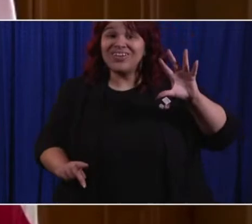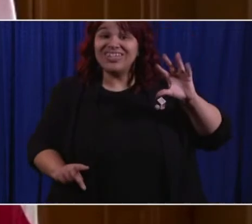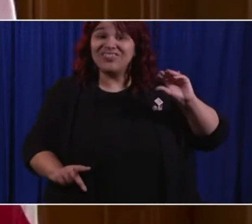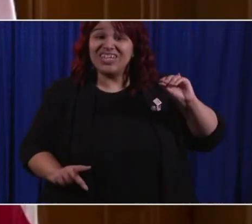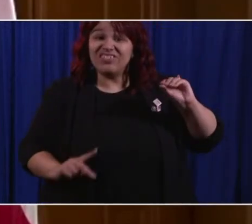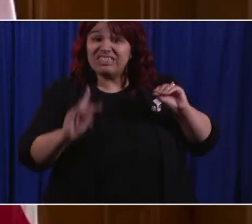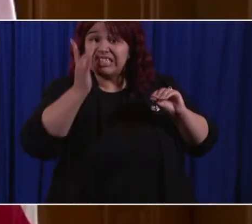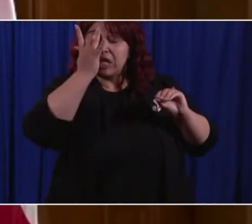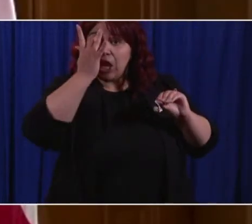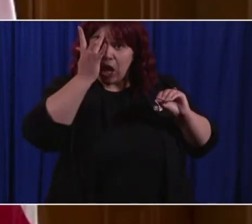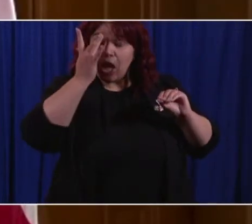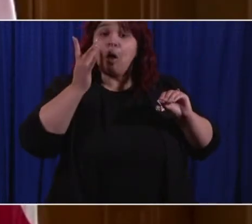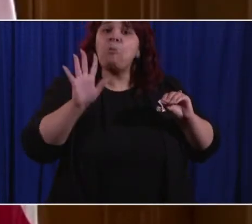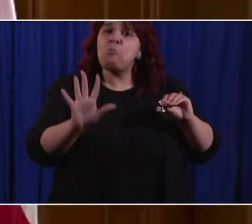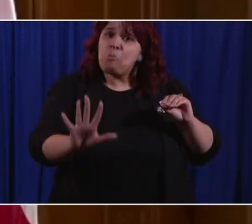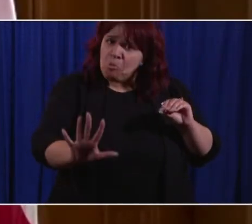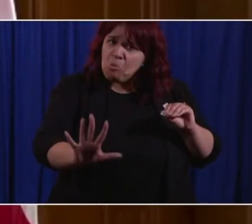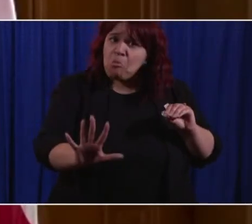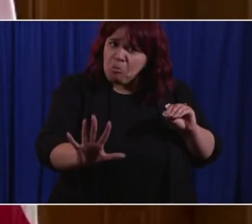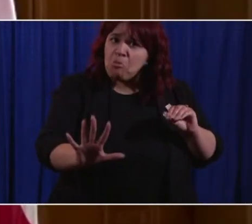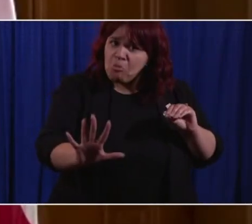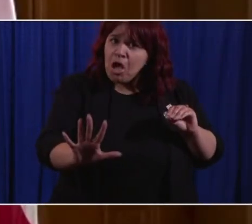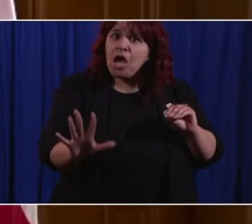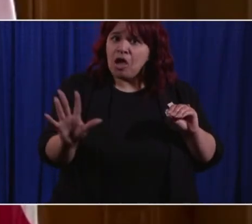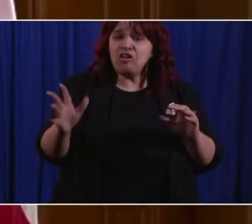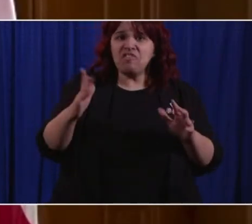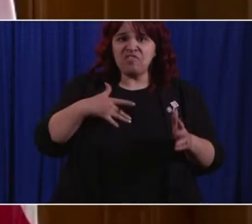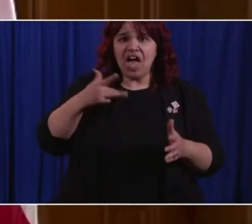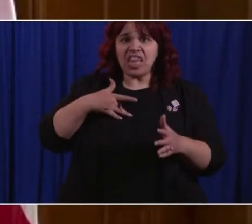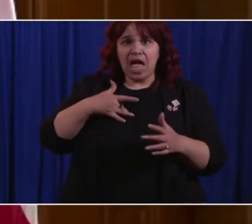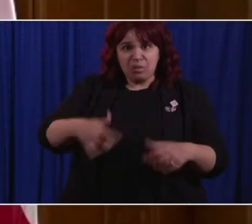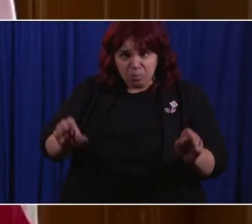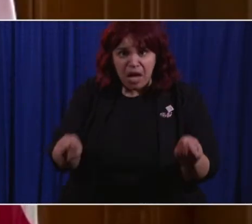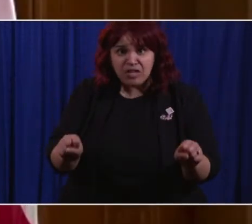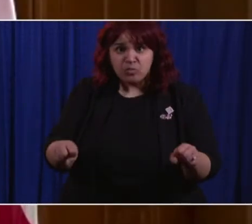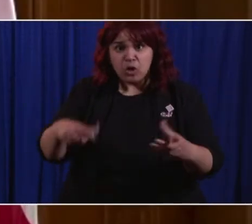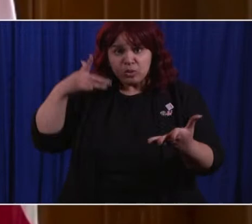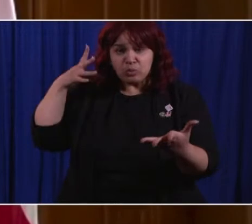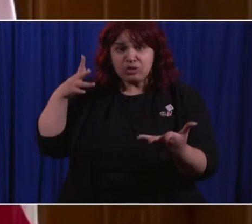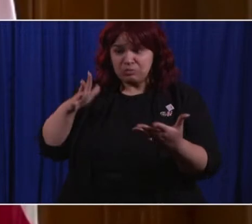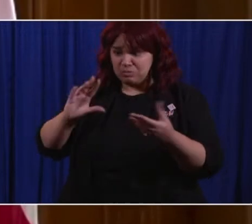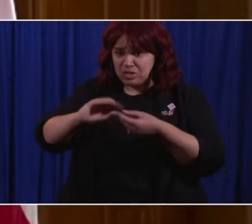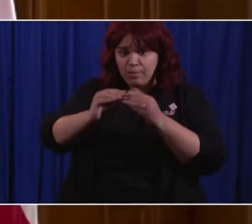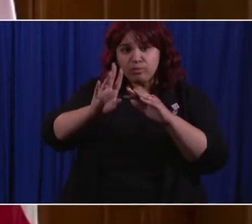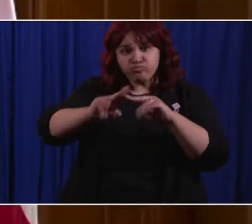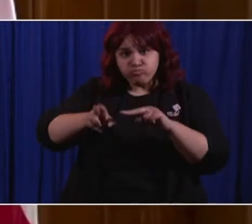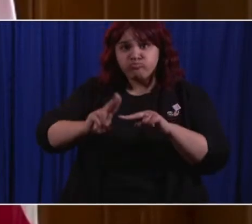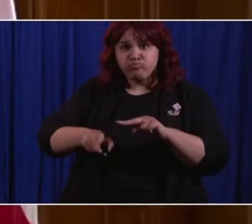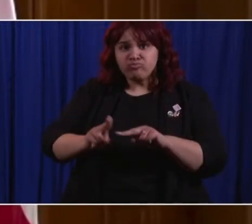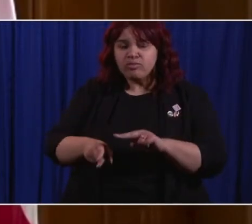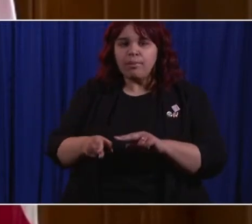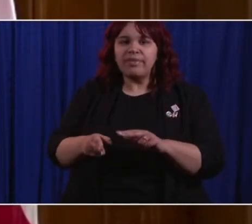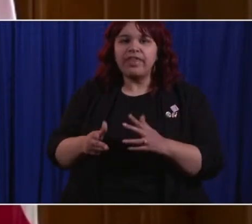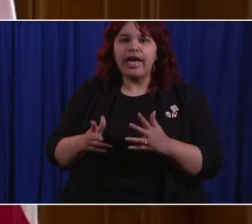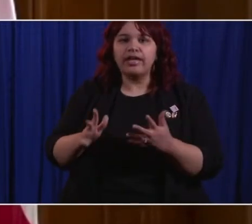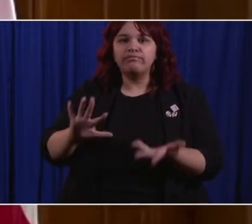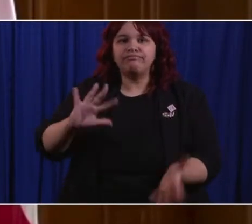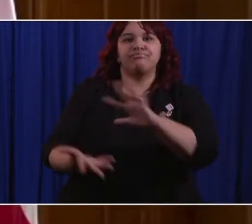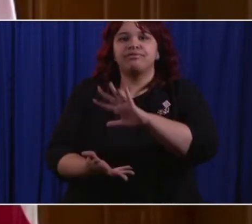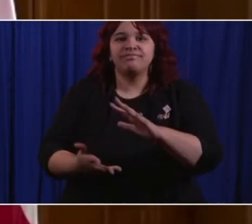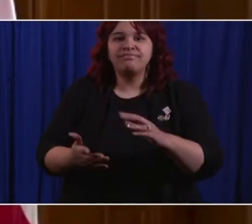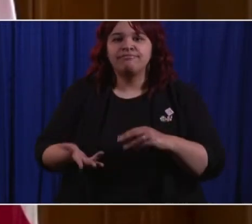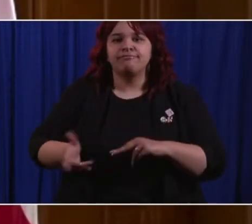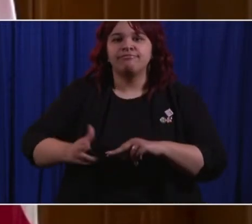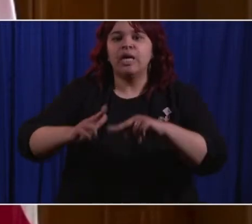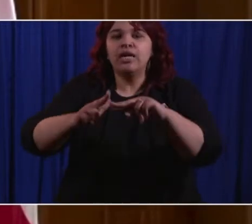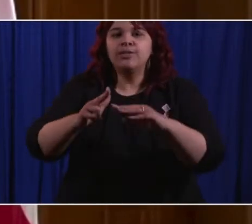We've learned throughout this last 14 months, we've learned throughout this virus that the virus is unpredictable. So I